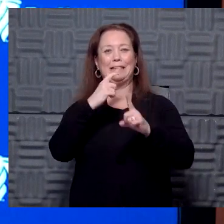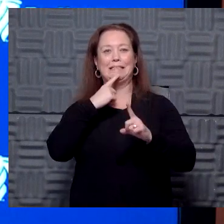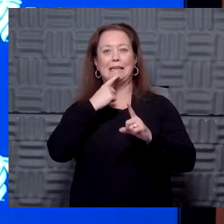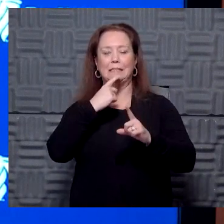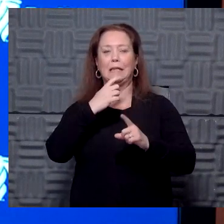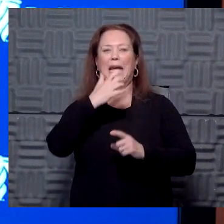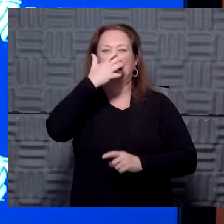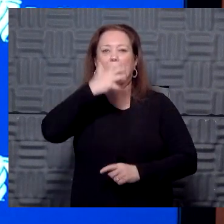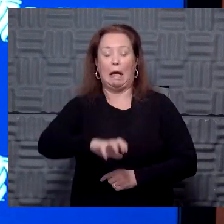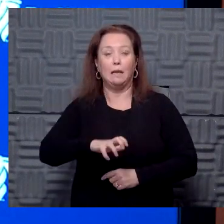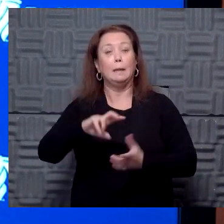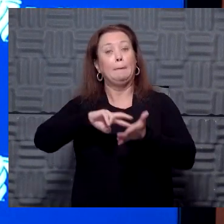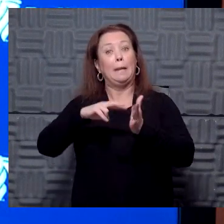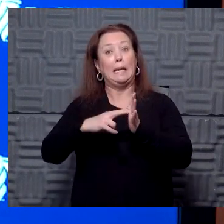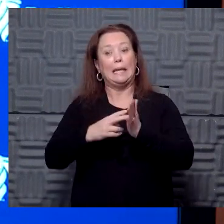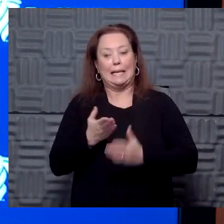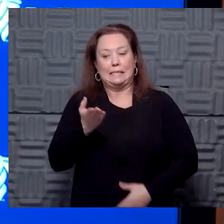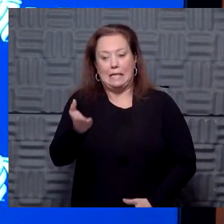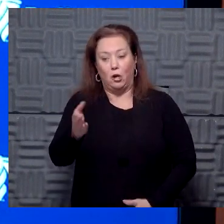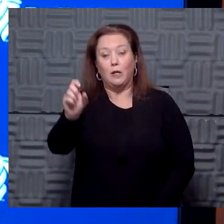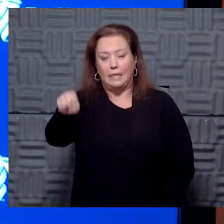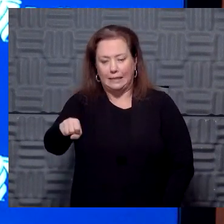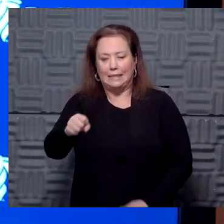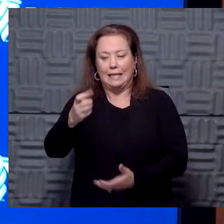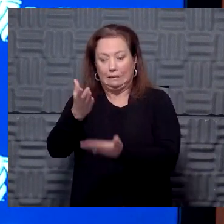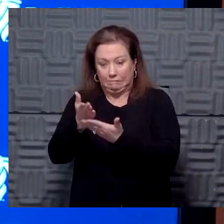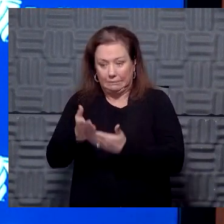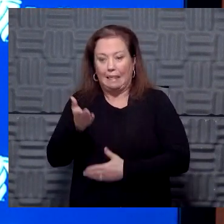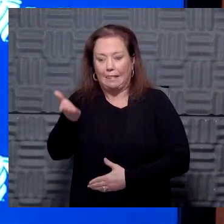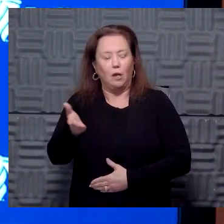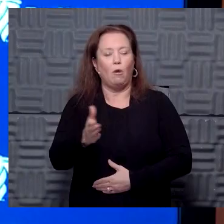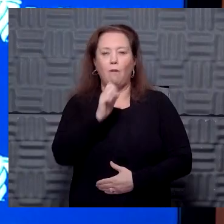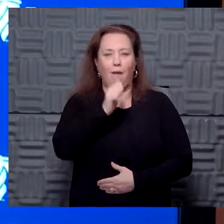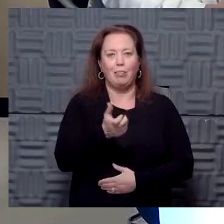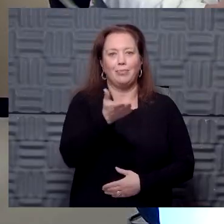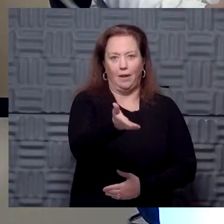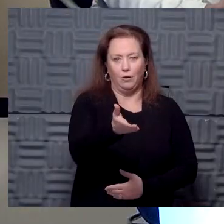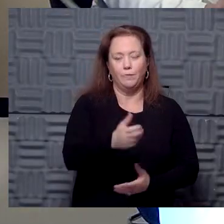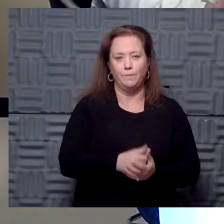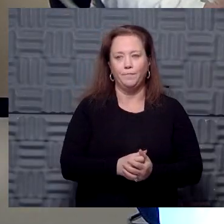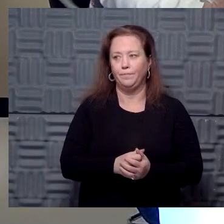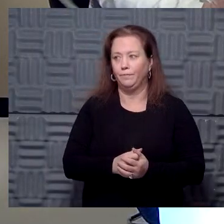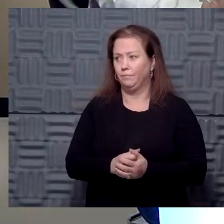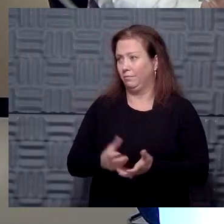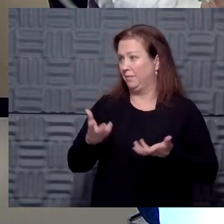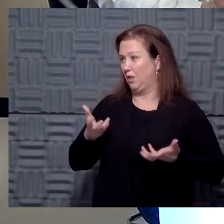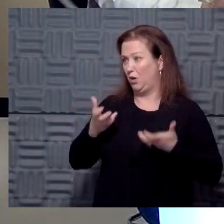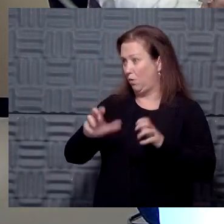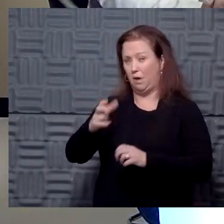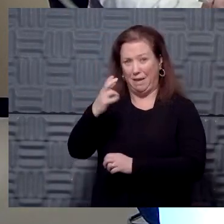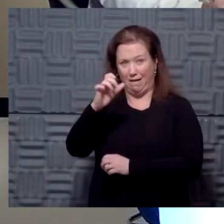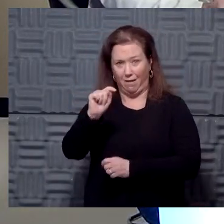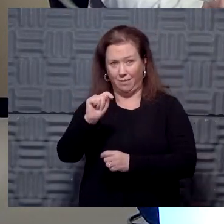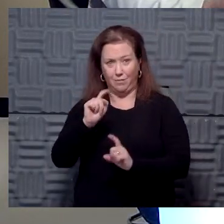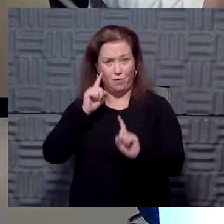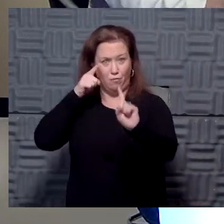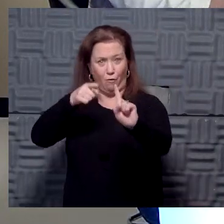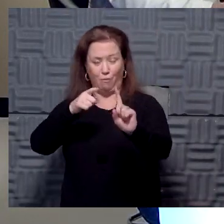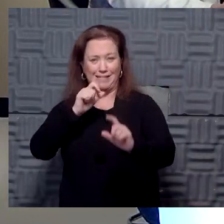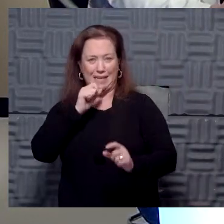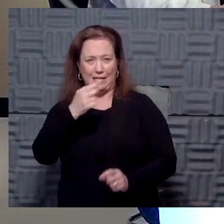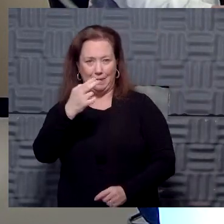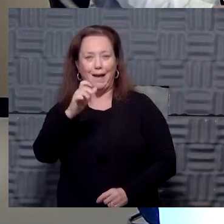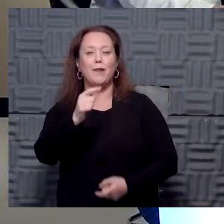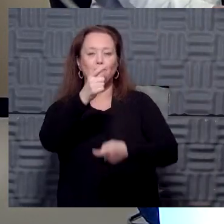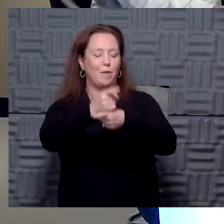that the virus is present or it isn't with the sensitivity level of the test we have. I take it you don't really want to be hot. That's probably I the think goal. it's a bad idea